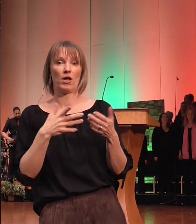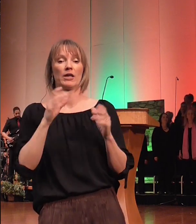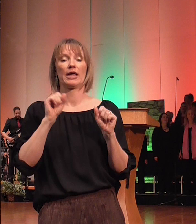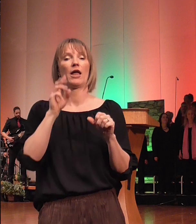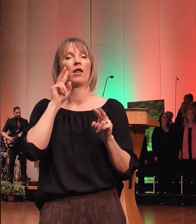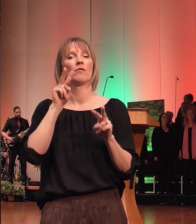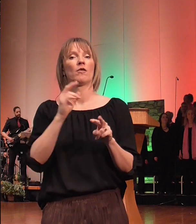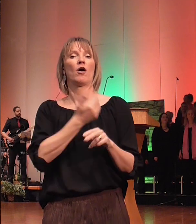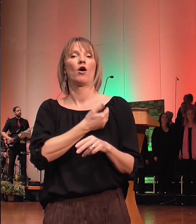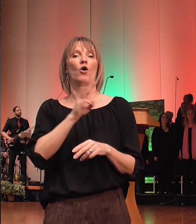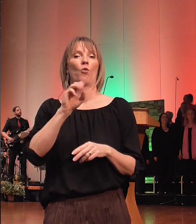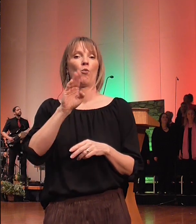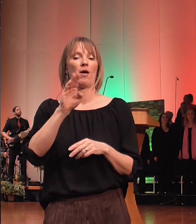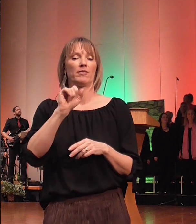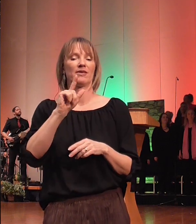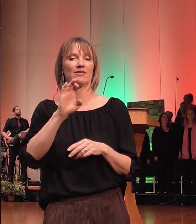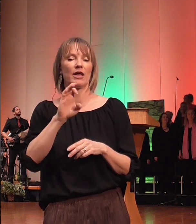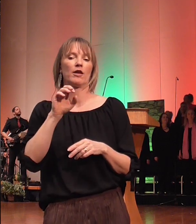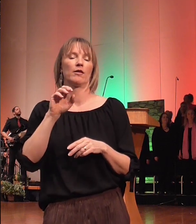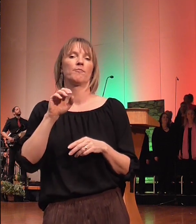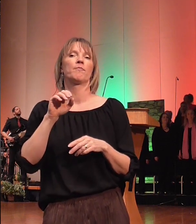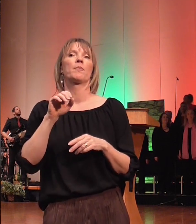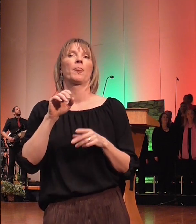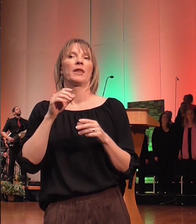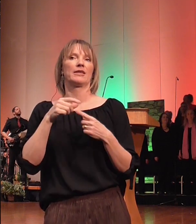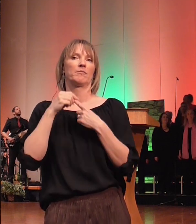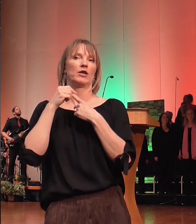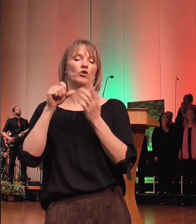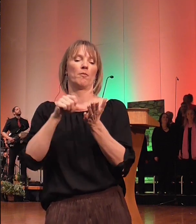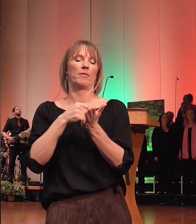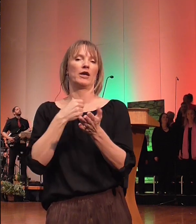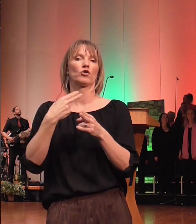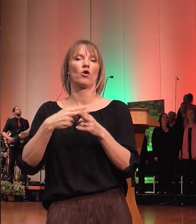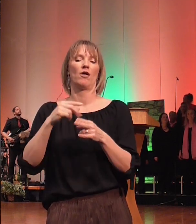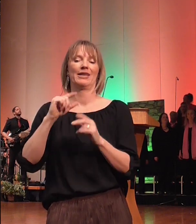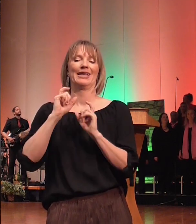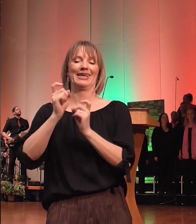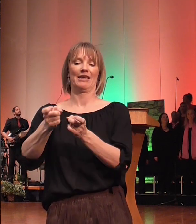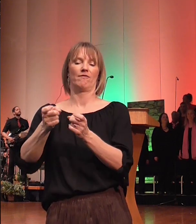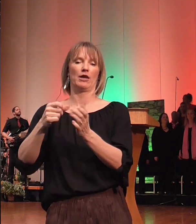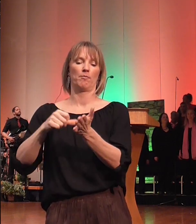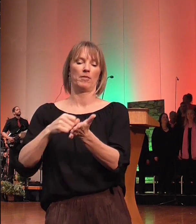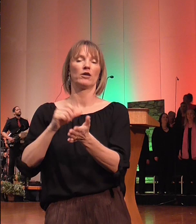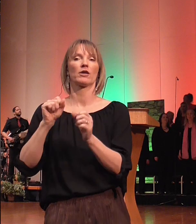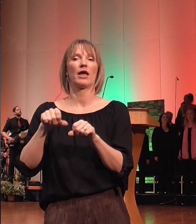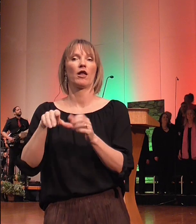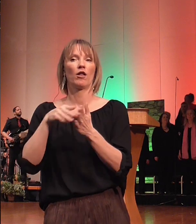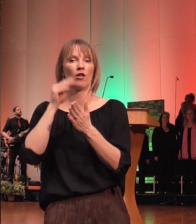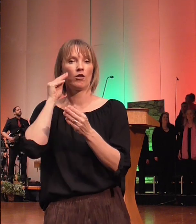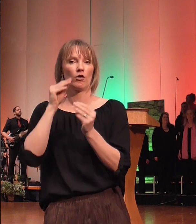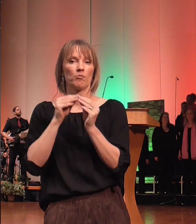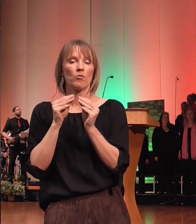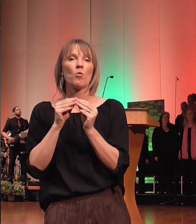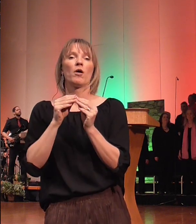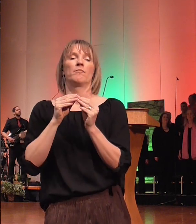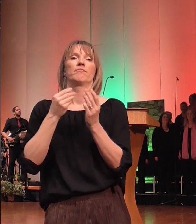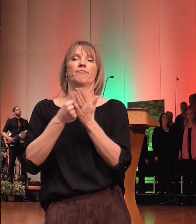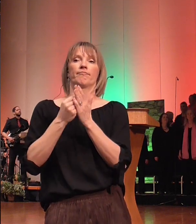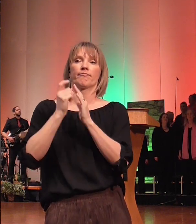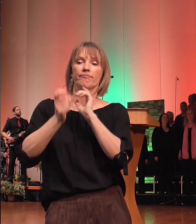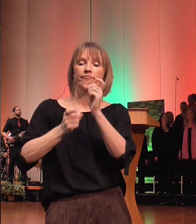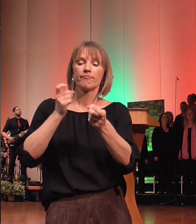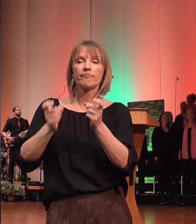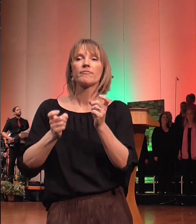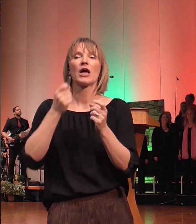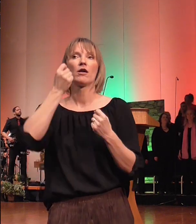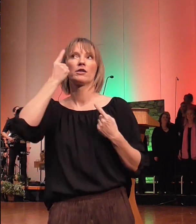our website at milehighchurch.org. There's a special page called the Giving Page, and find out more and give and